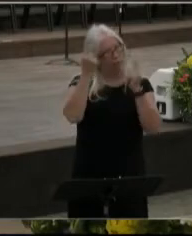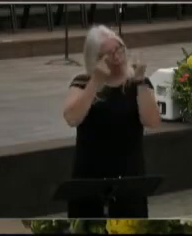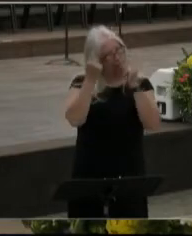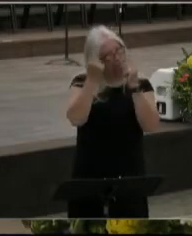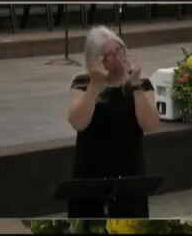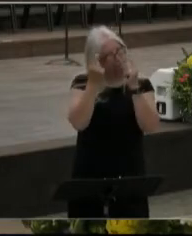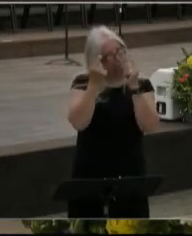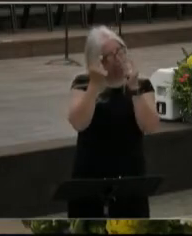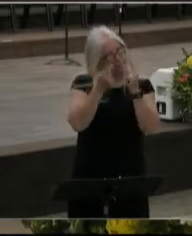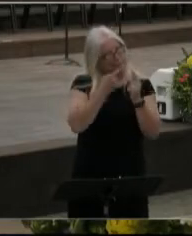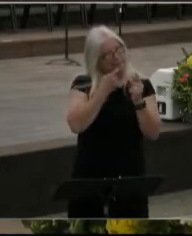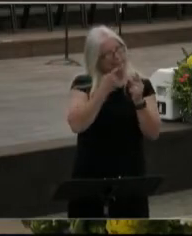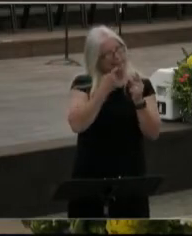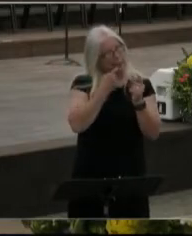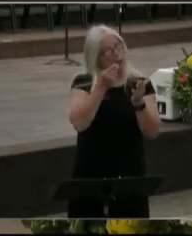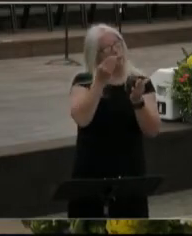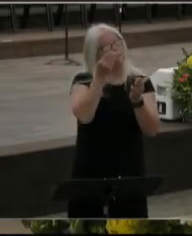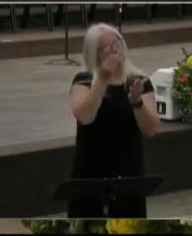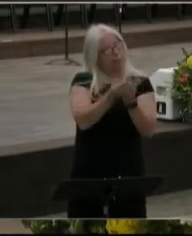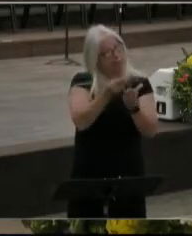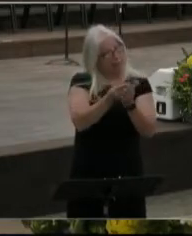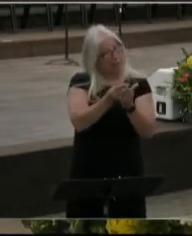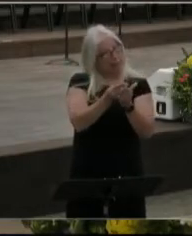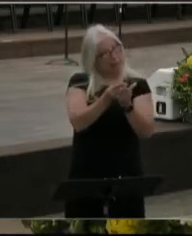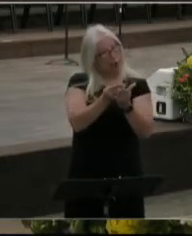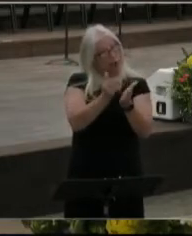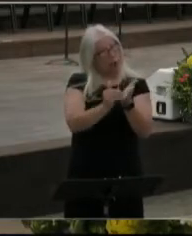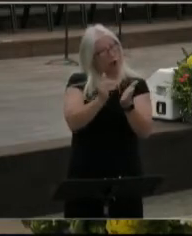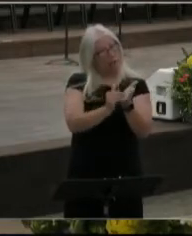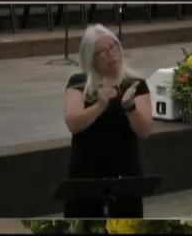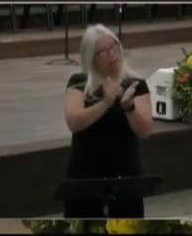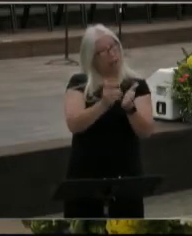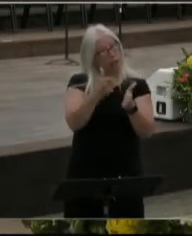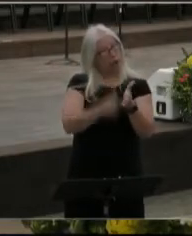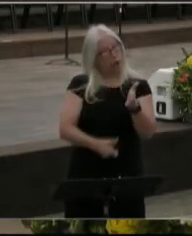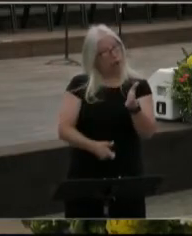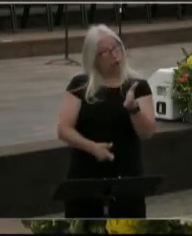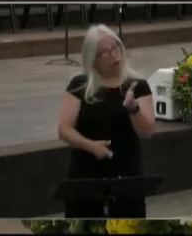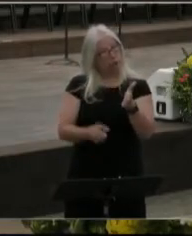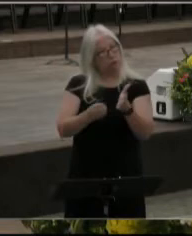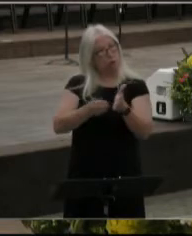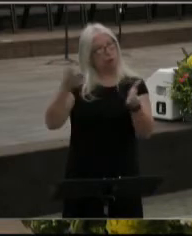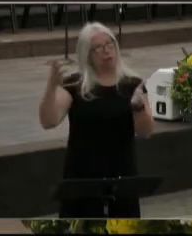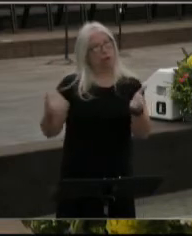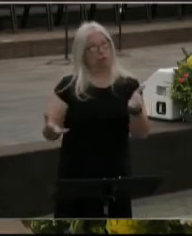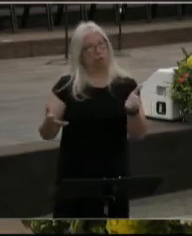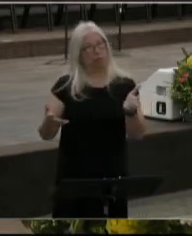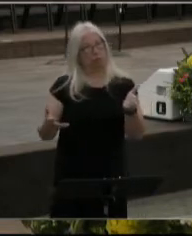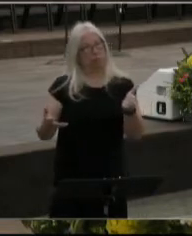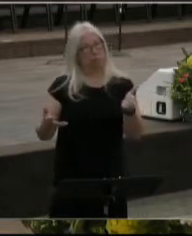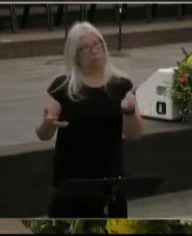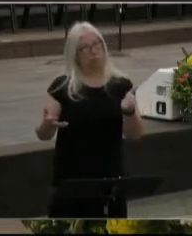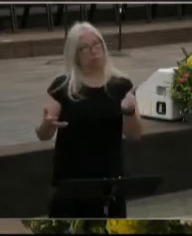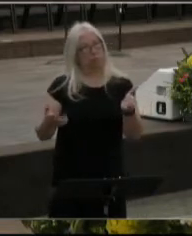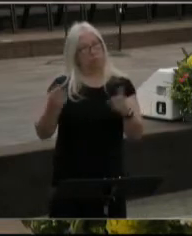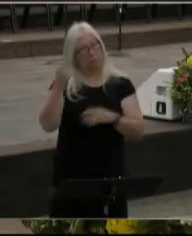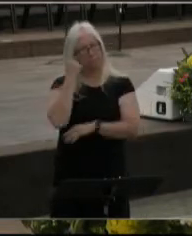chewing. He said this, money often costs too much.